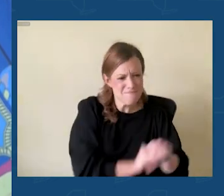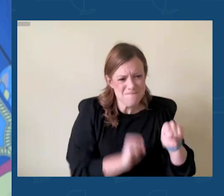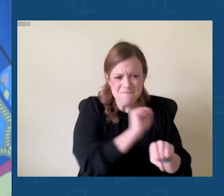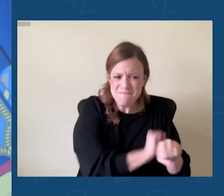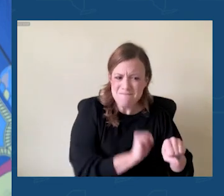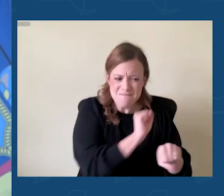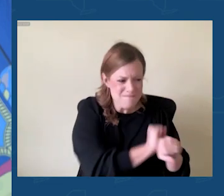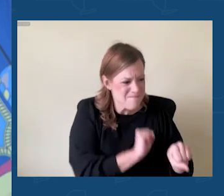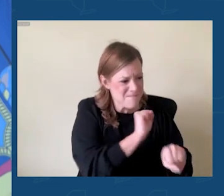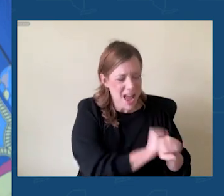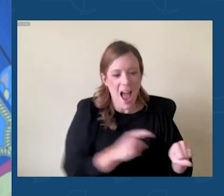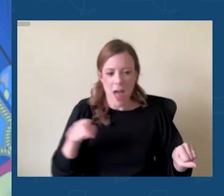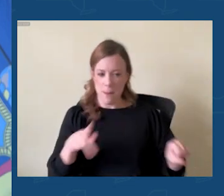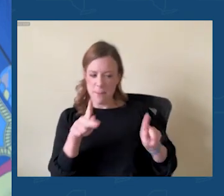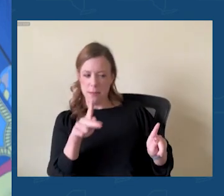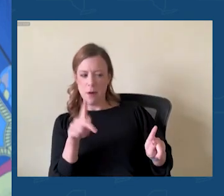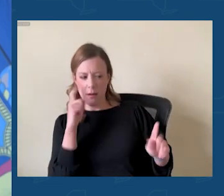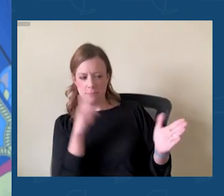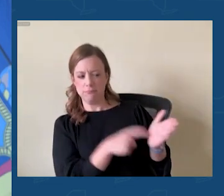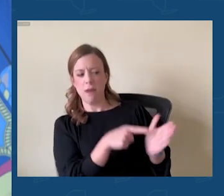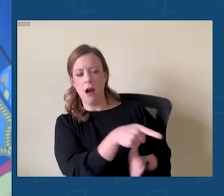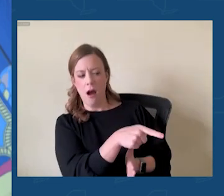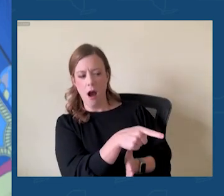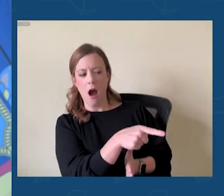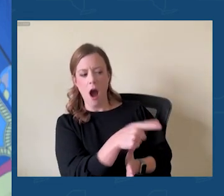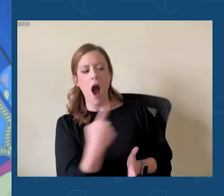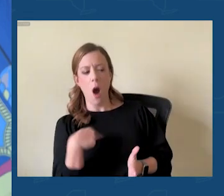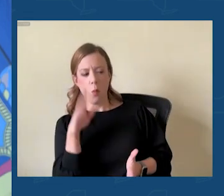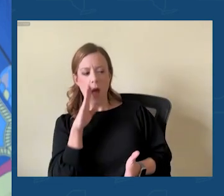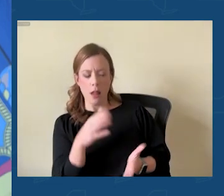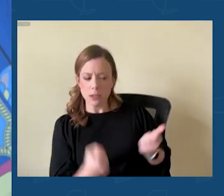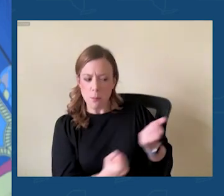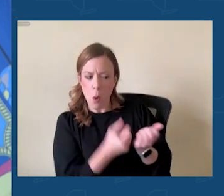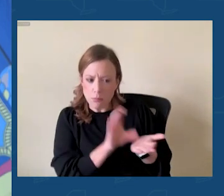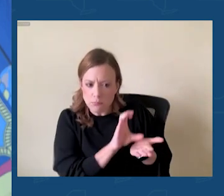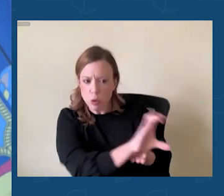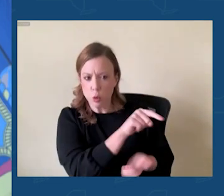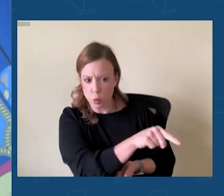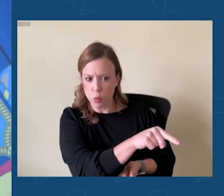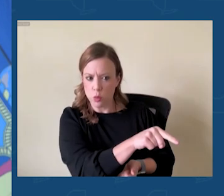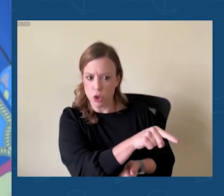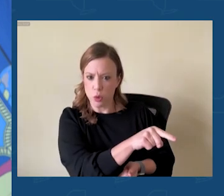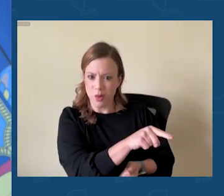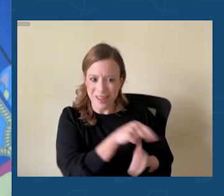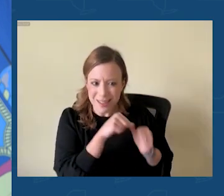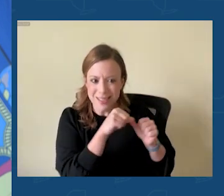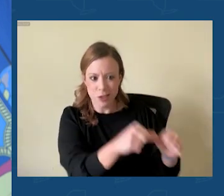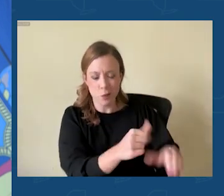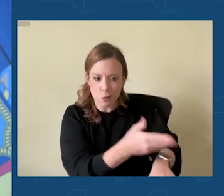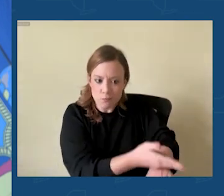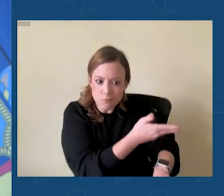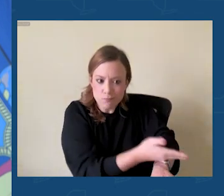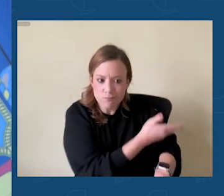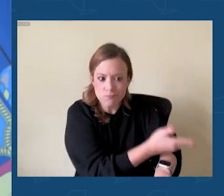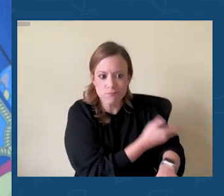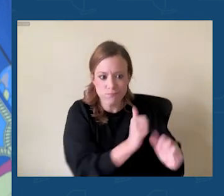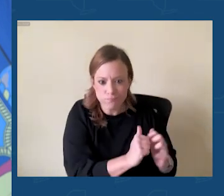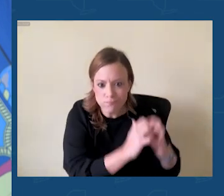vision that'll define our communities for a long time to come. And I did this in my town. We didn't